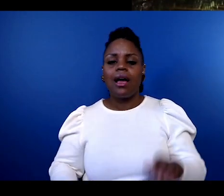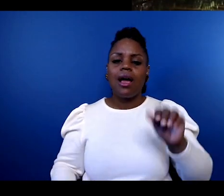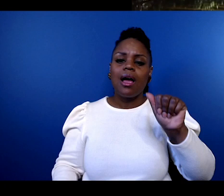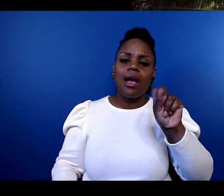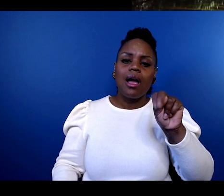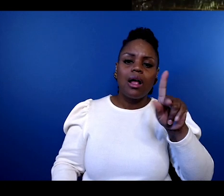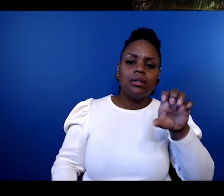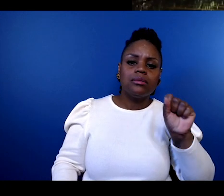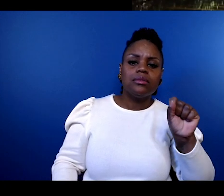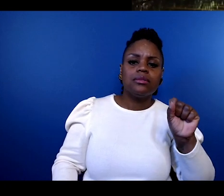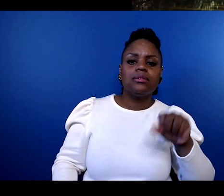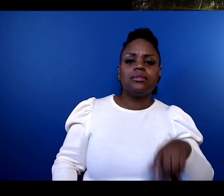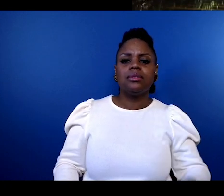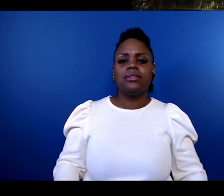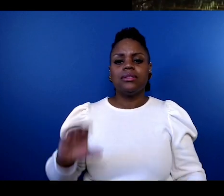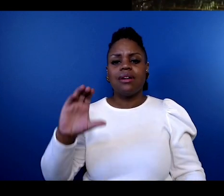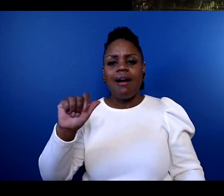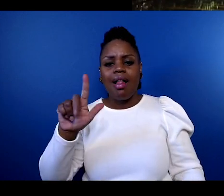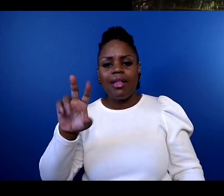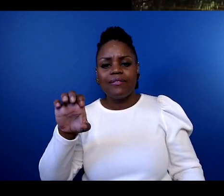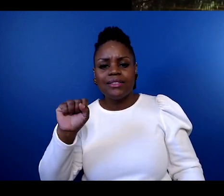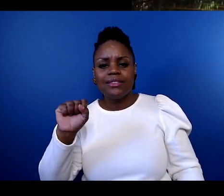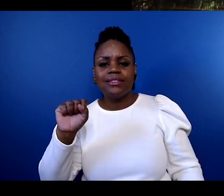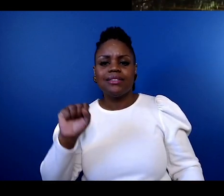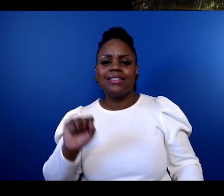the wrists, and the hands.